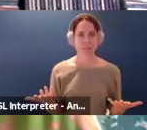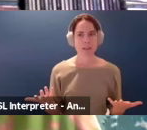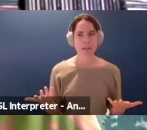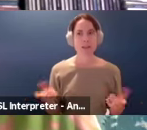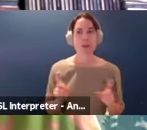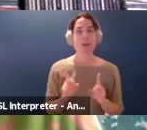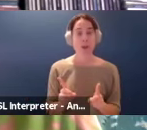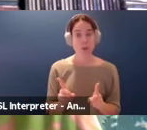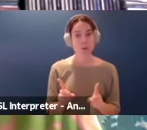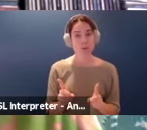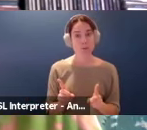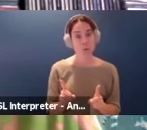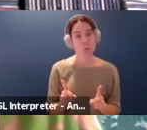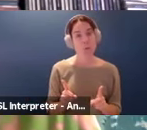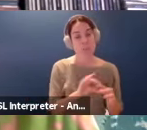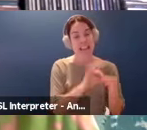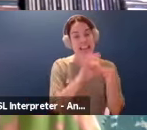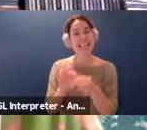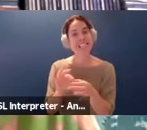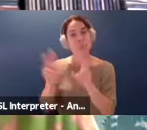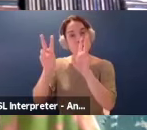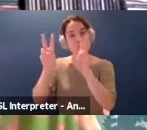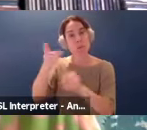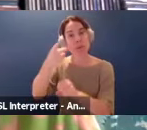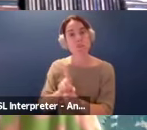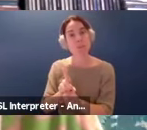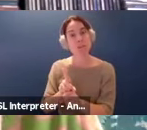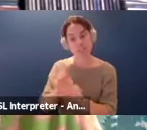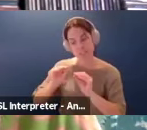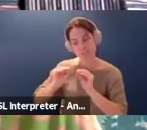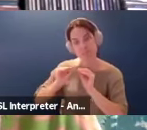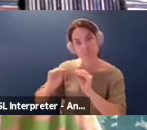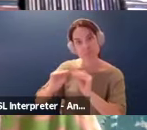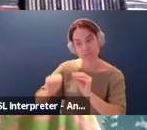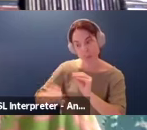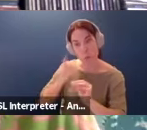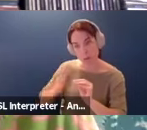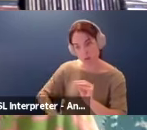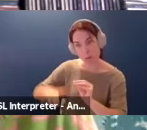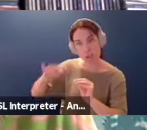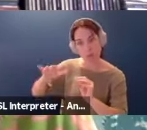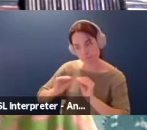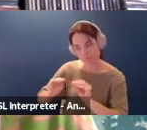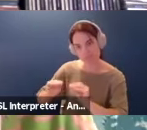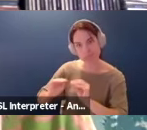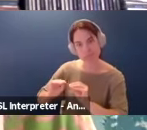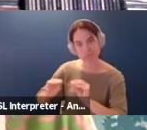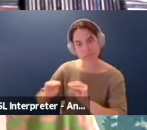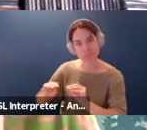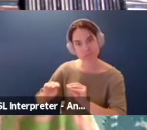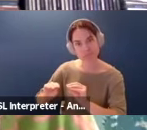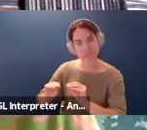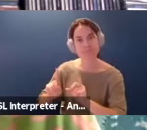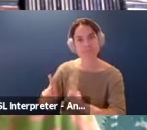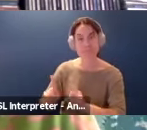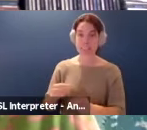conditioning and um as um women asara said in the introduction i was born into a strong irish catholic subculture in small